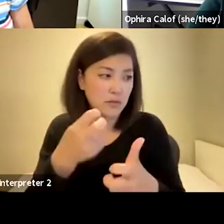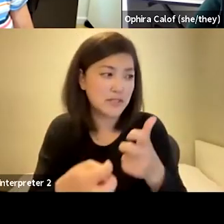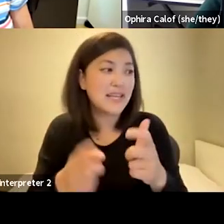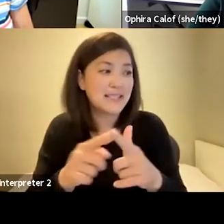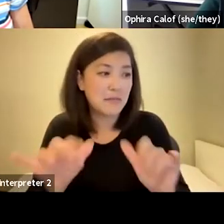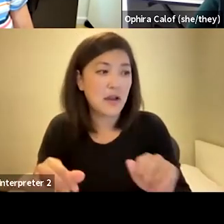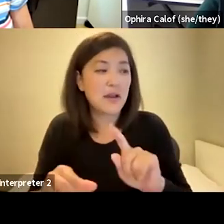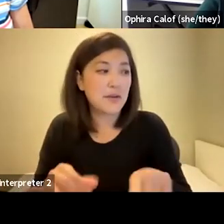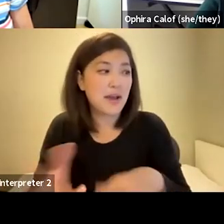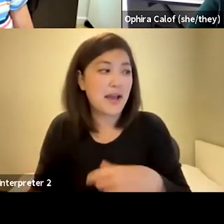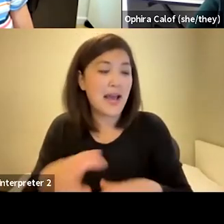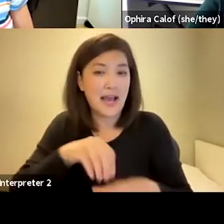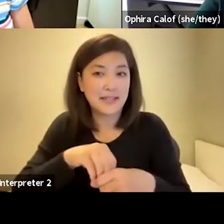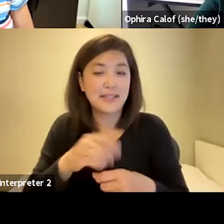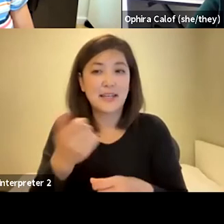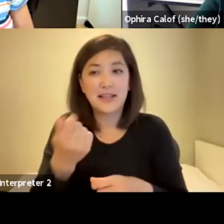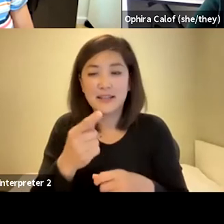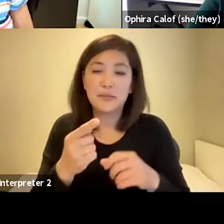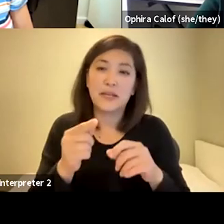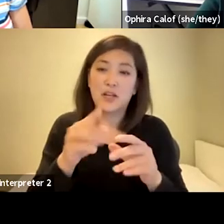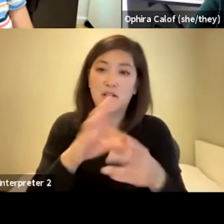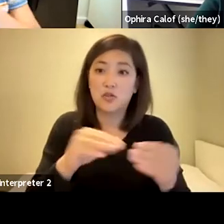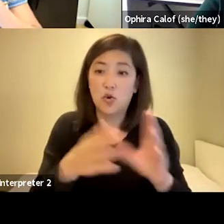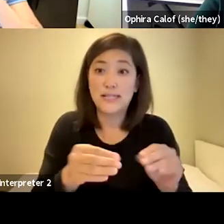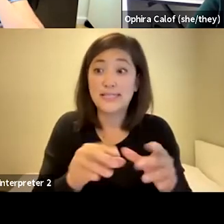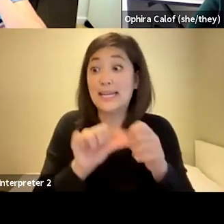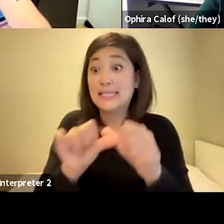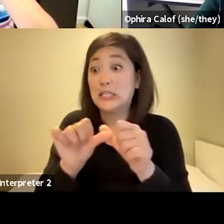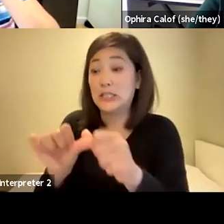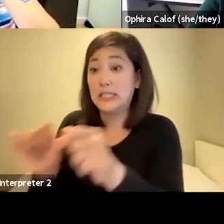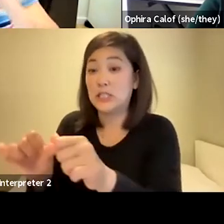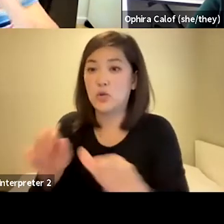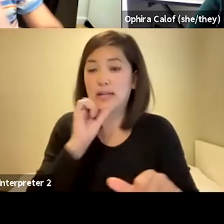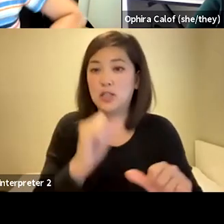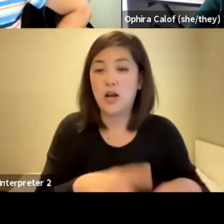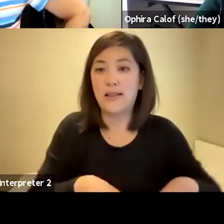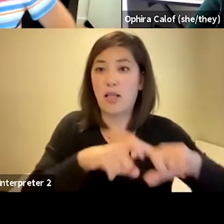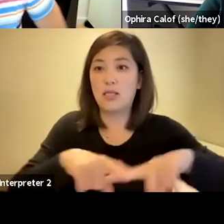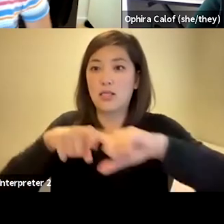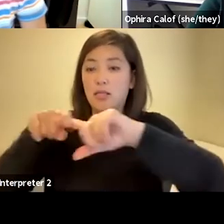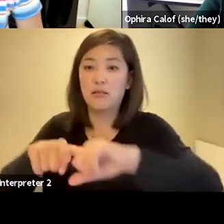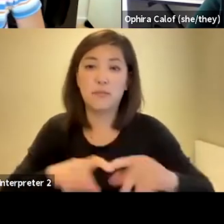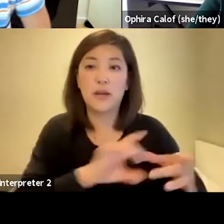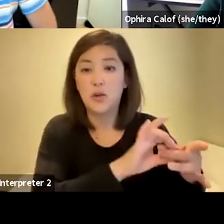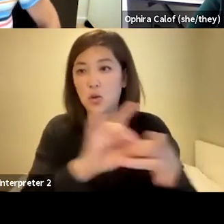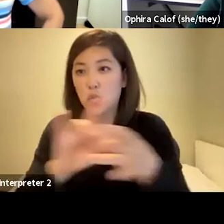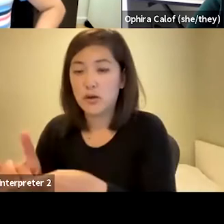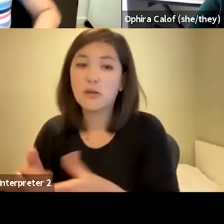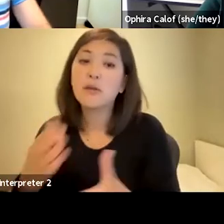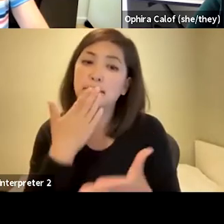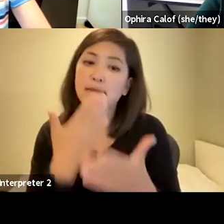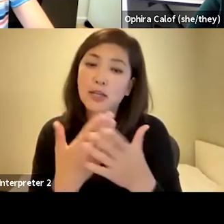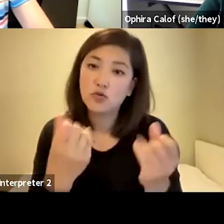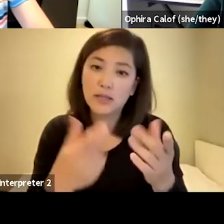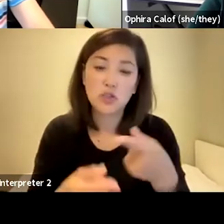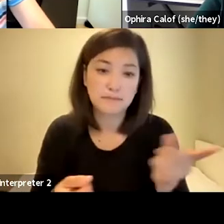of serialization, a storyline that continues over multiple episodes? Yeah, thank you so much for that. To